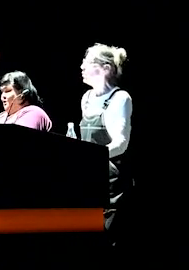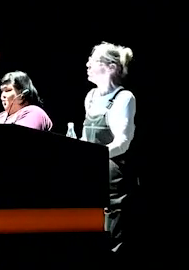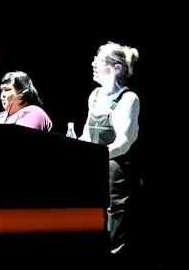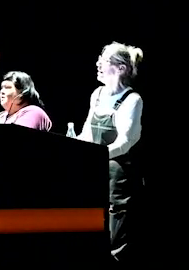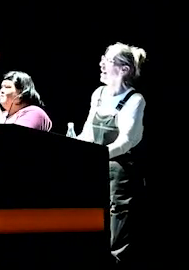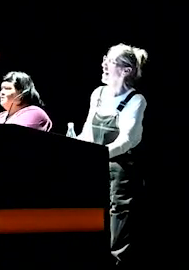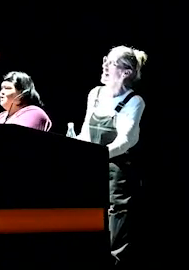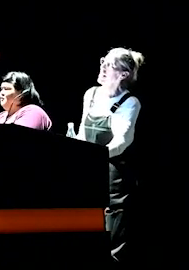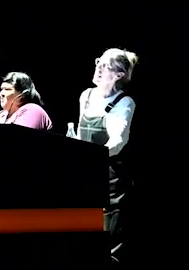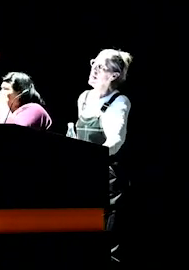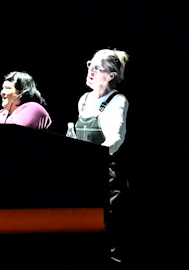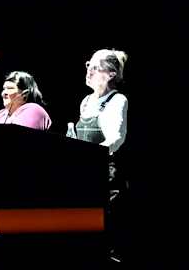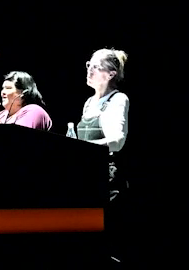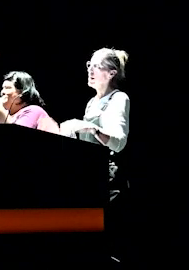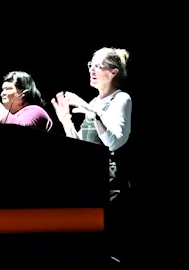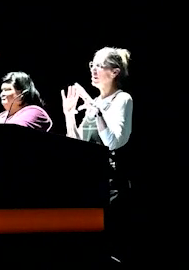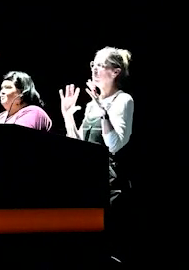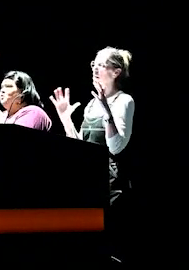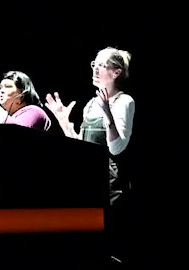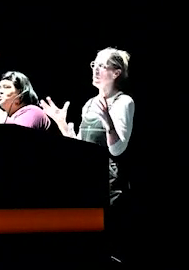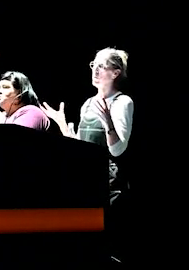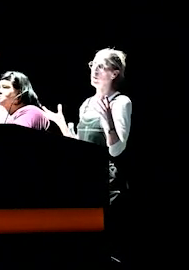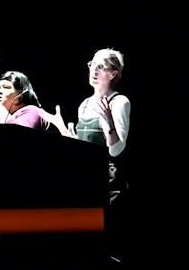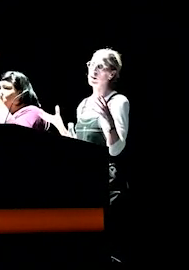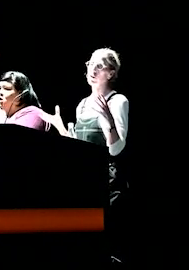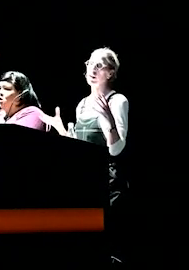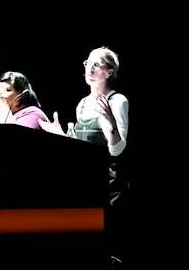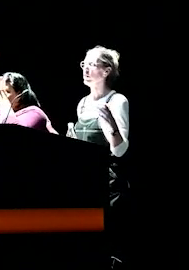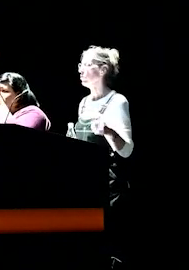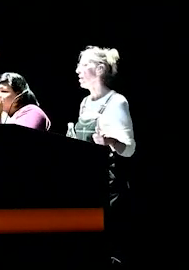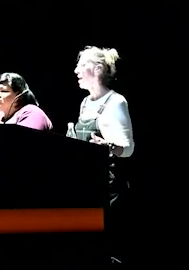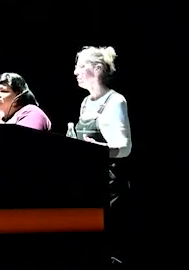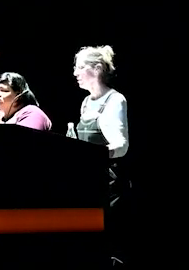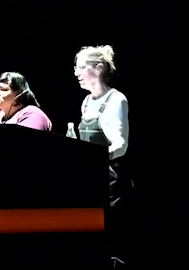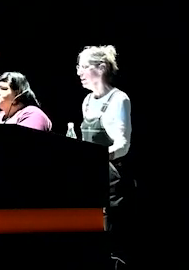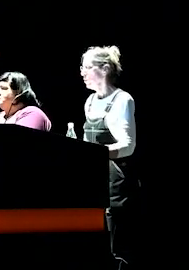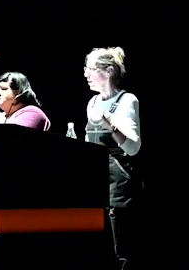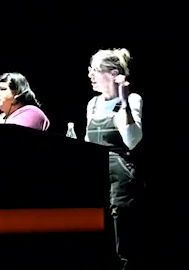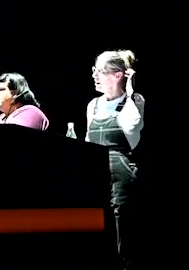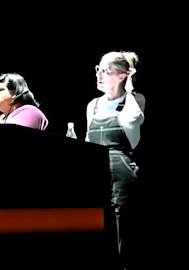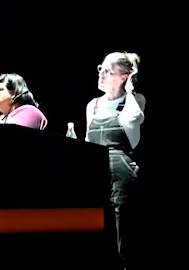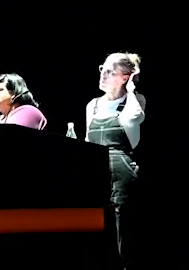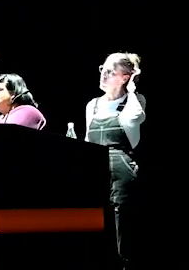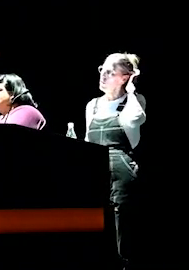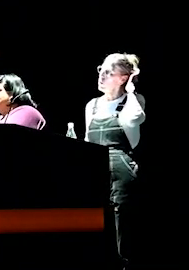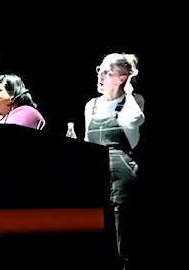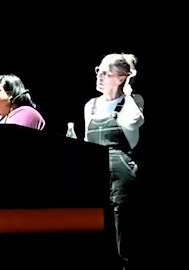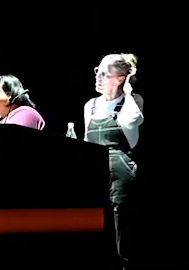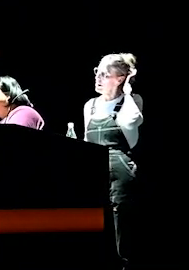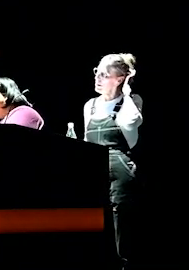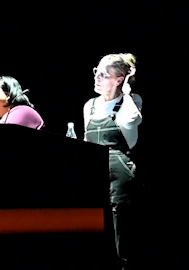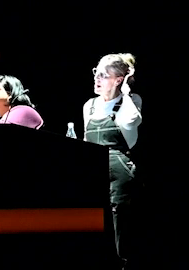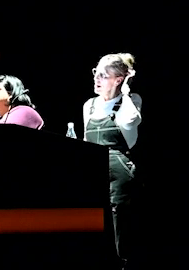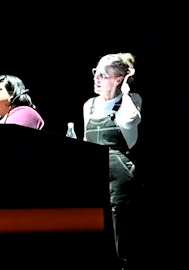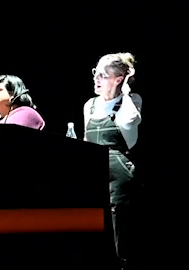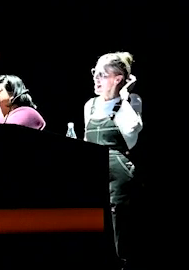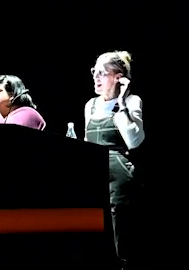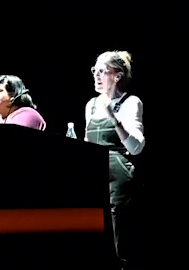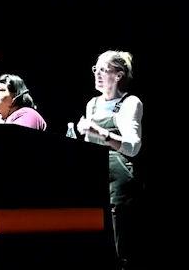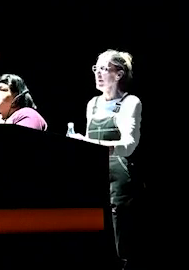people who can create an environment where creative can thrive, where people feel